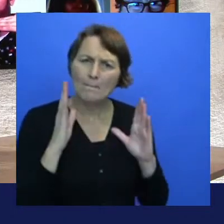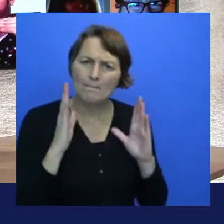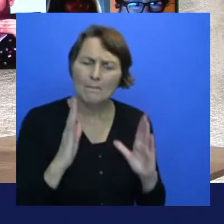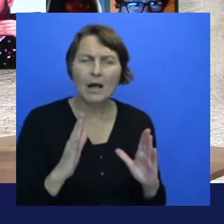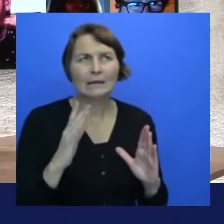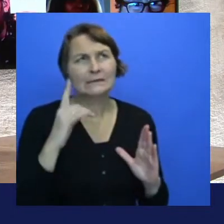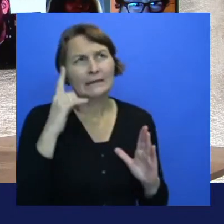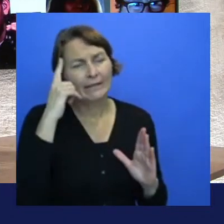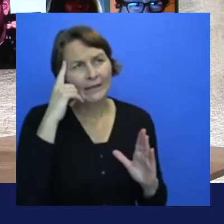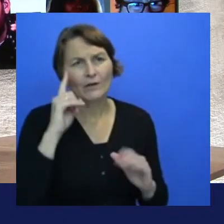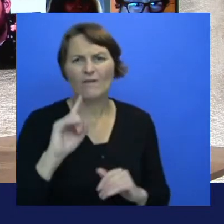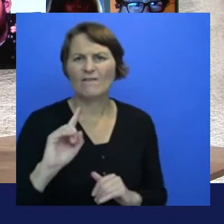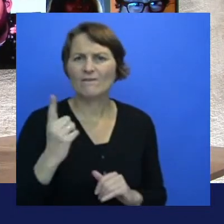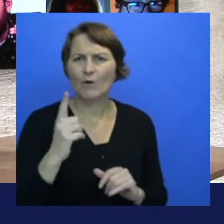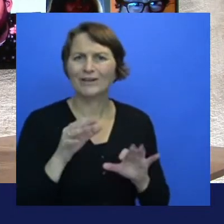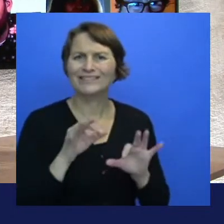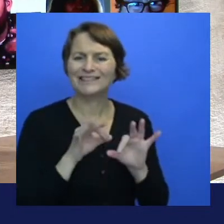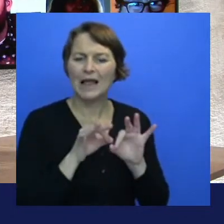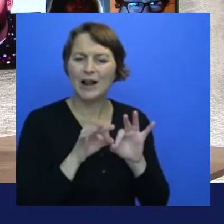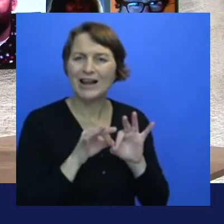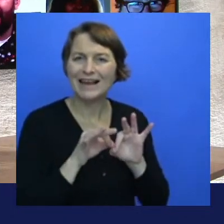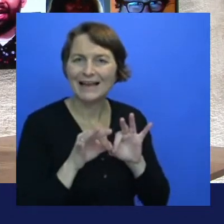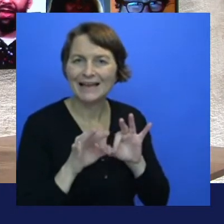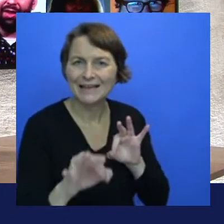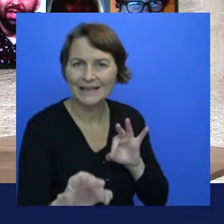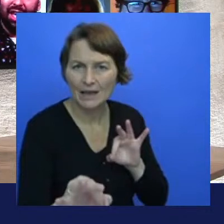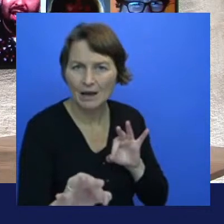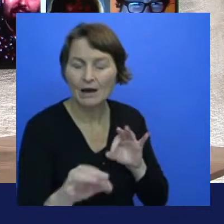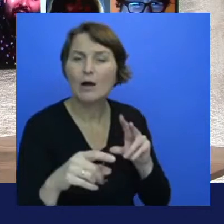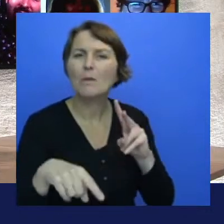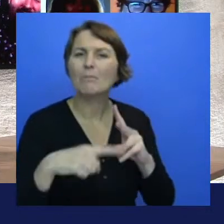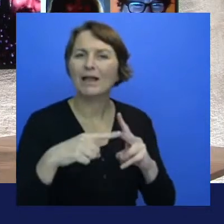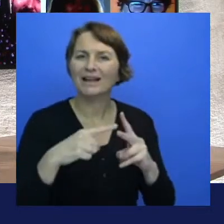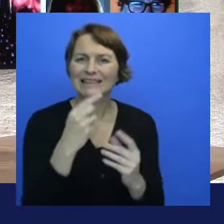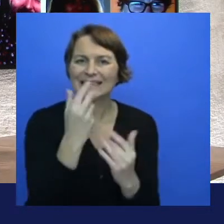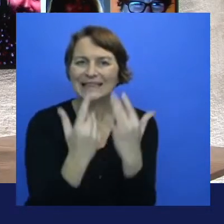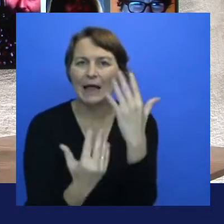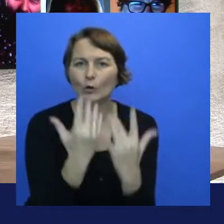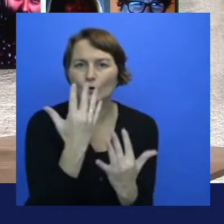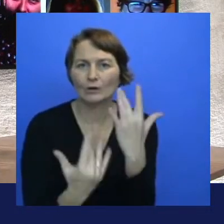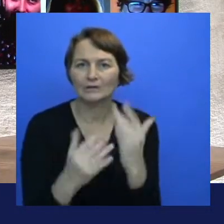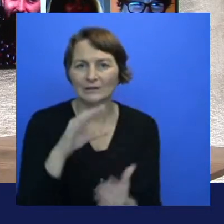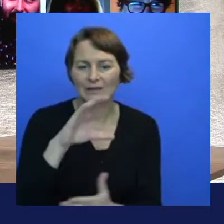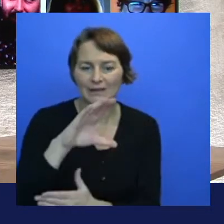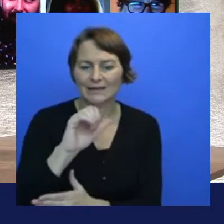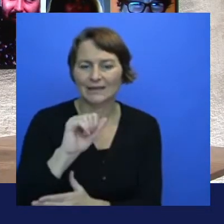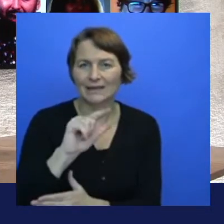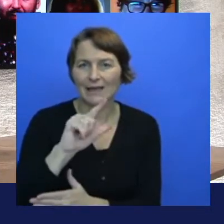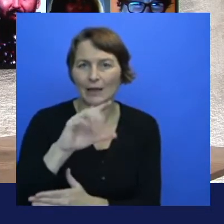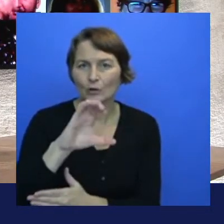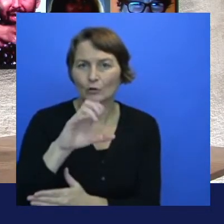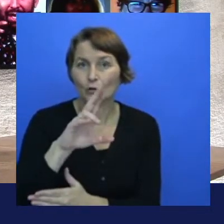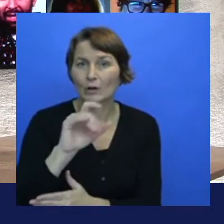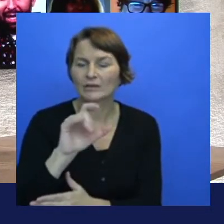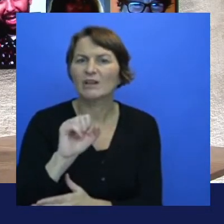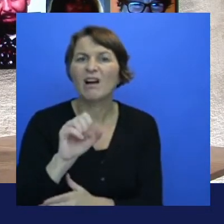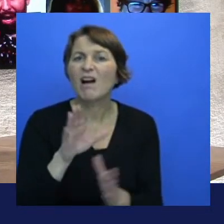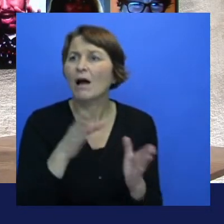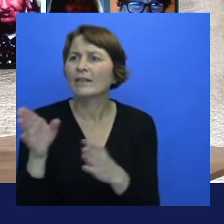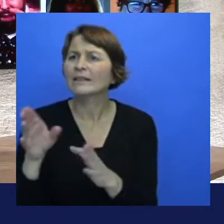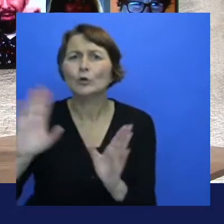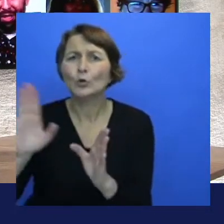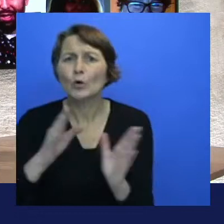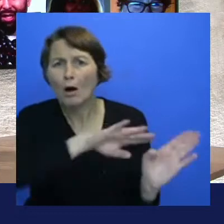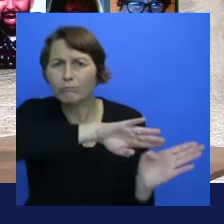with linear algebra and calculus, and others say we should start with let's just build a model. And to me, it's a bottom